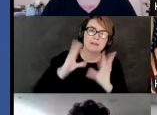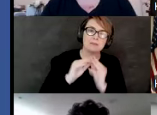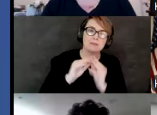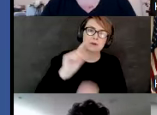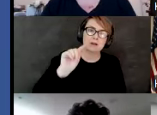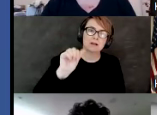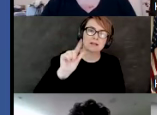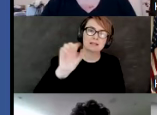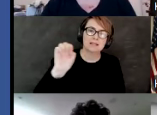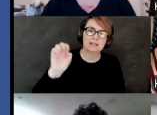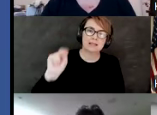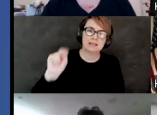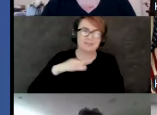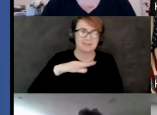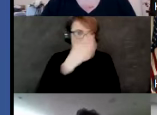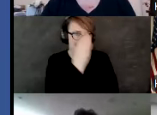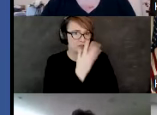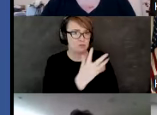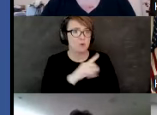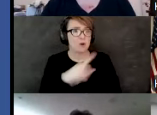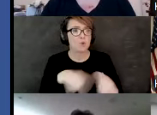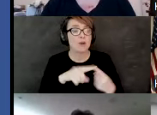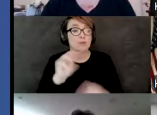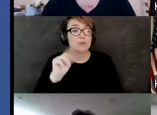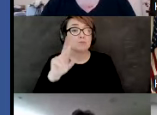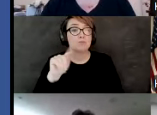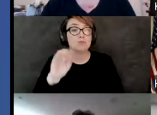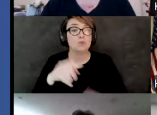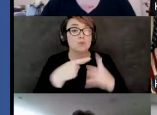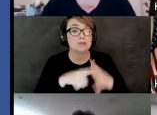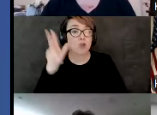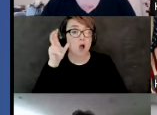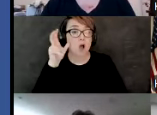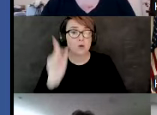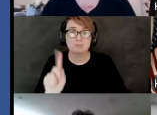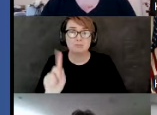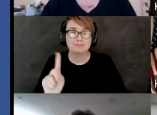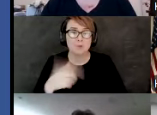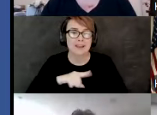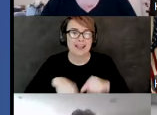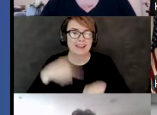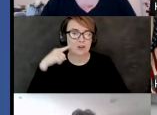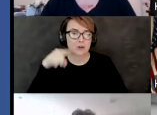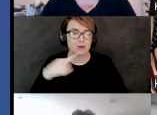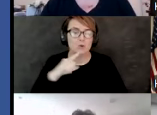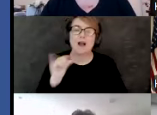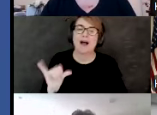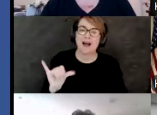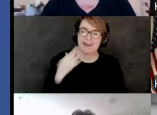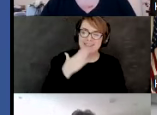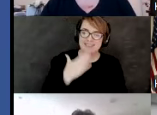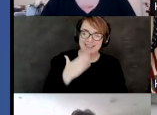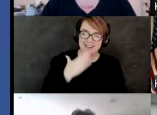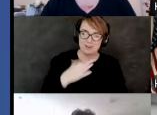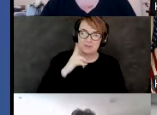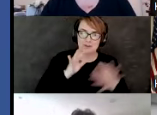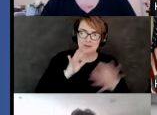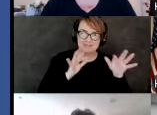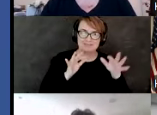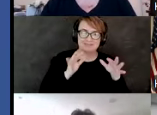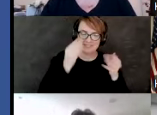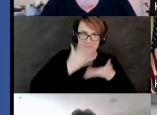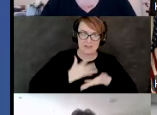mute original audio, we don't hear you. Empezamos. Solo estamos escuchando. Thank you. Ok,